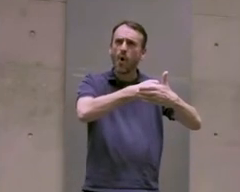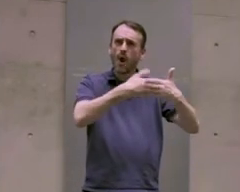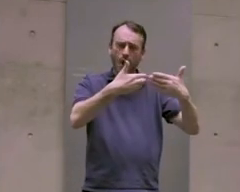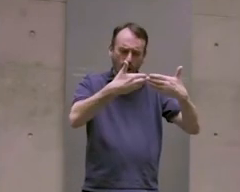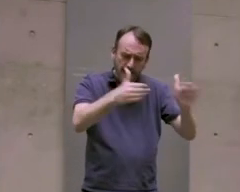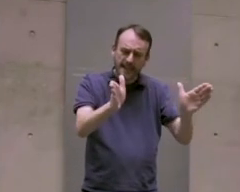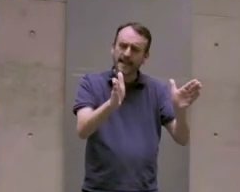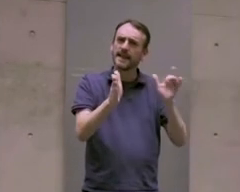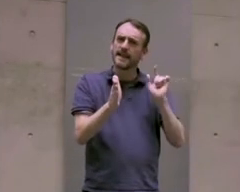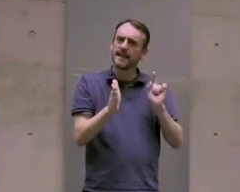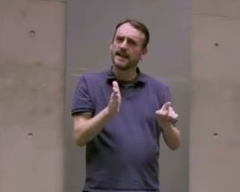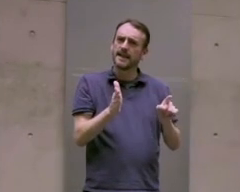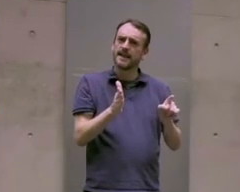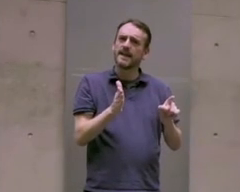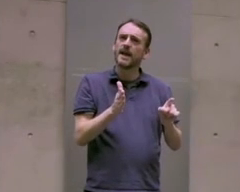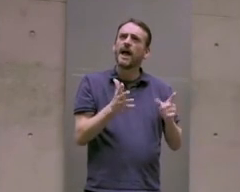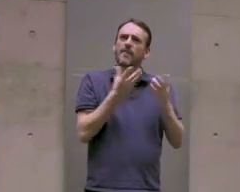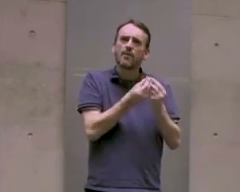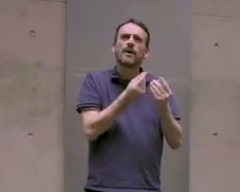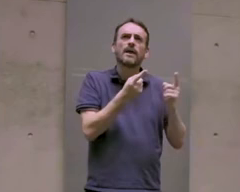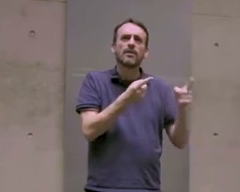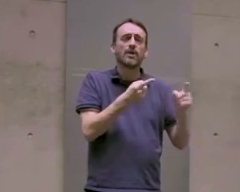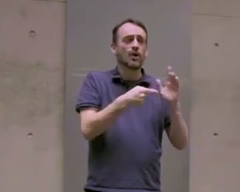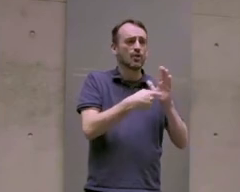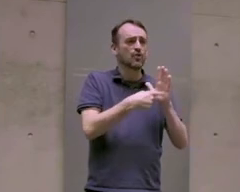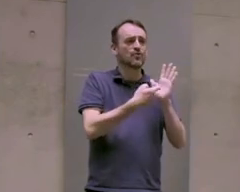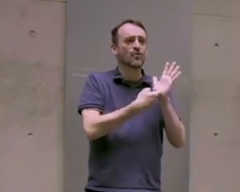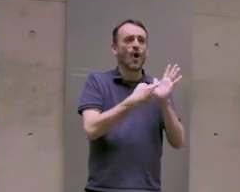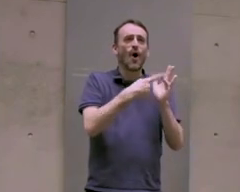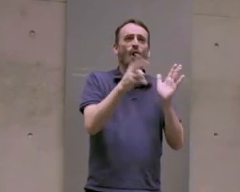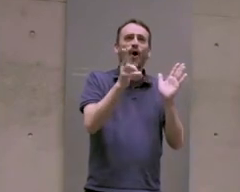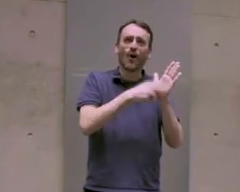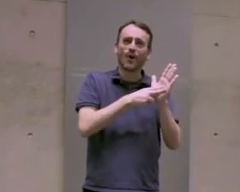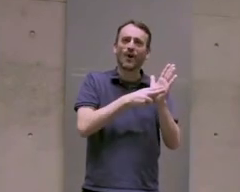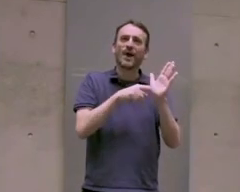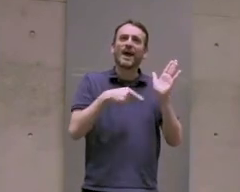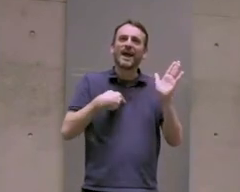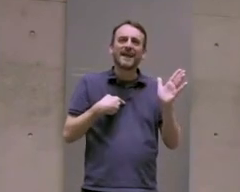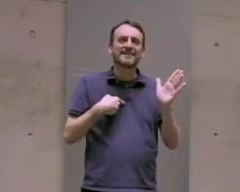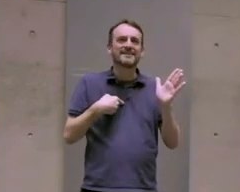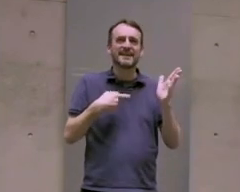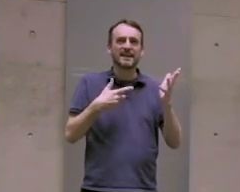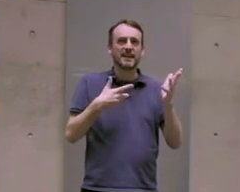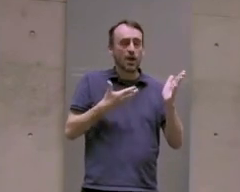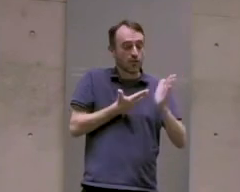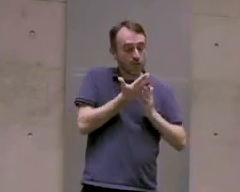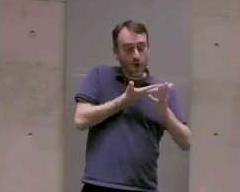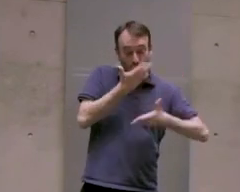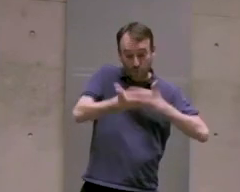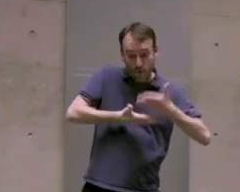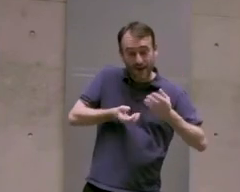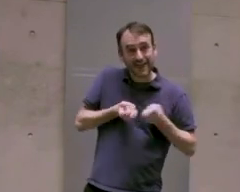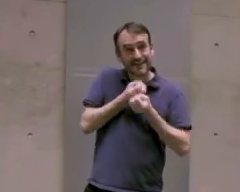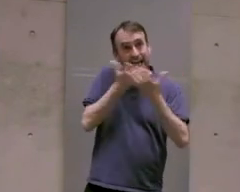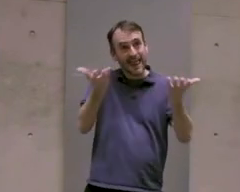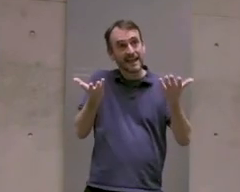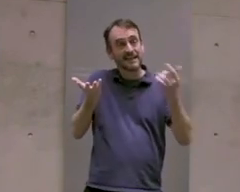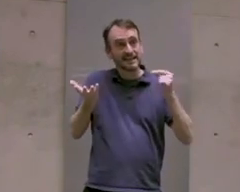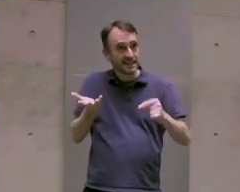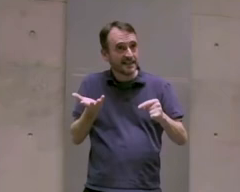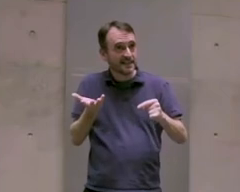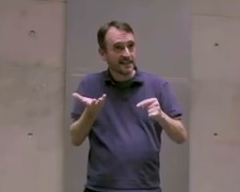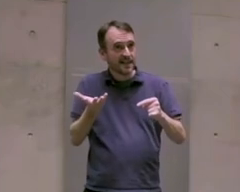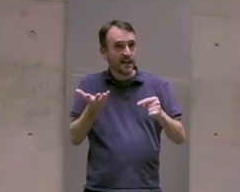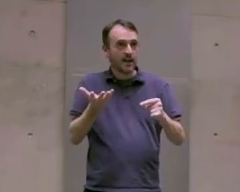I think that with Tron, you need that momentum of storytelling. With Subsurface Circuit, it's very much a game about being stuck. You know, you're